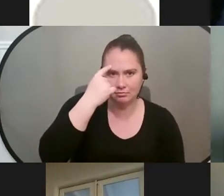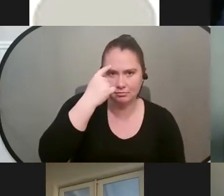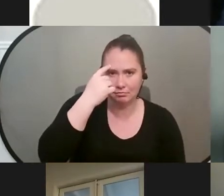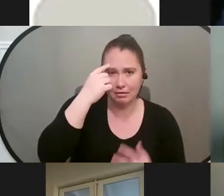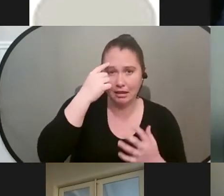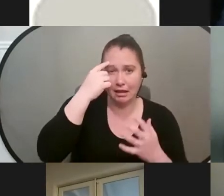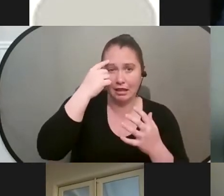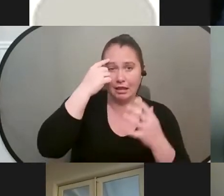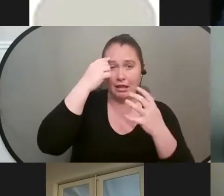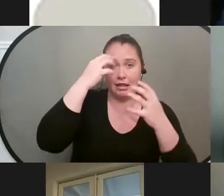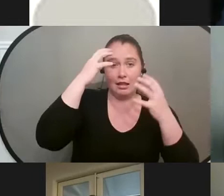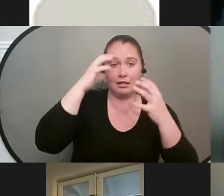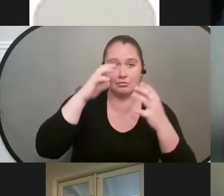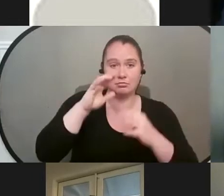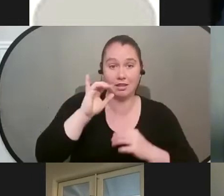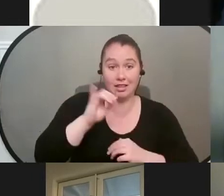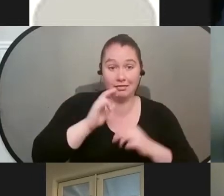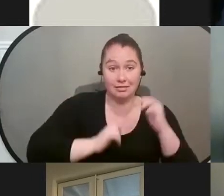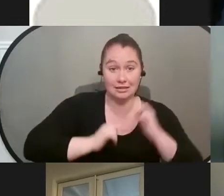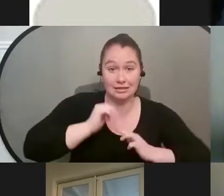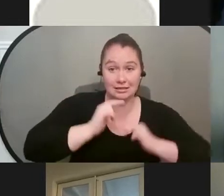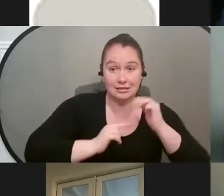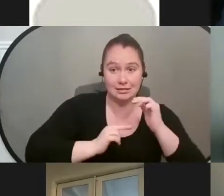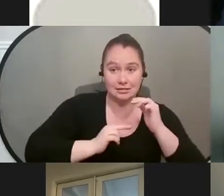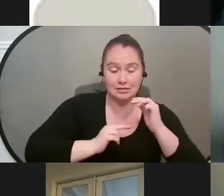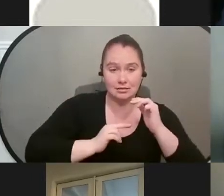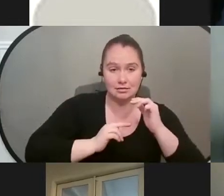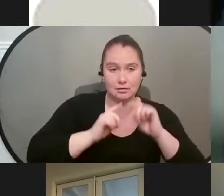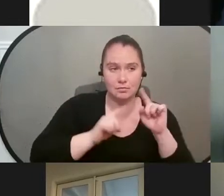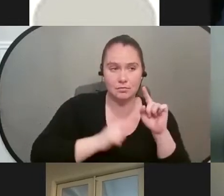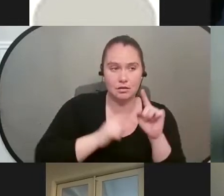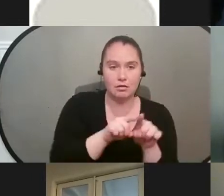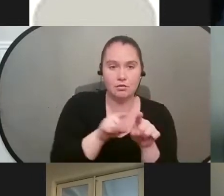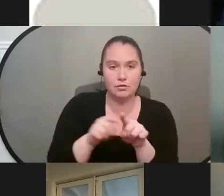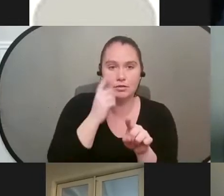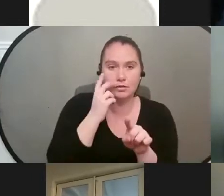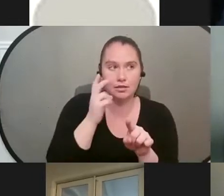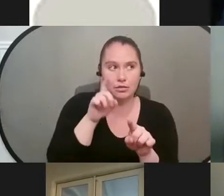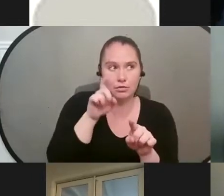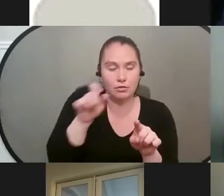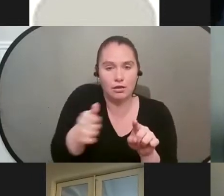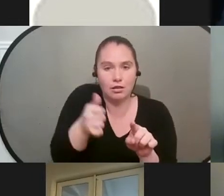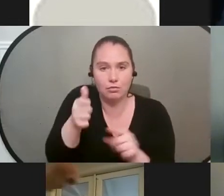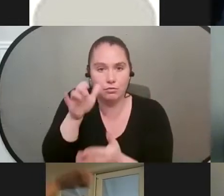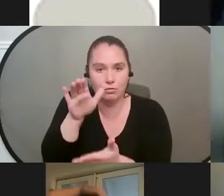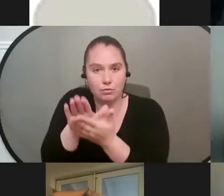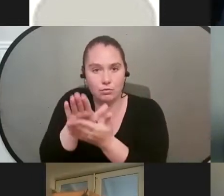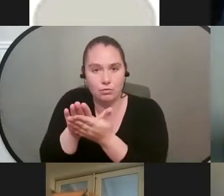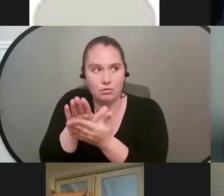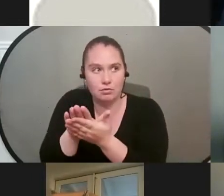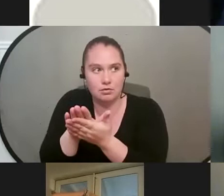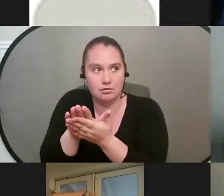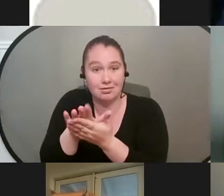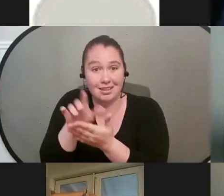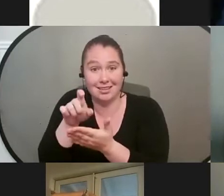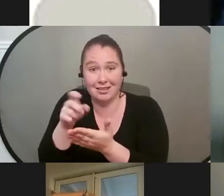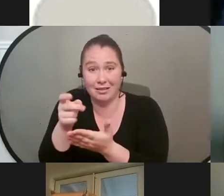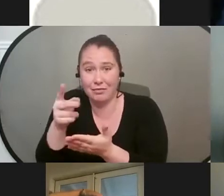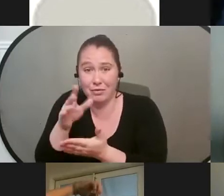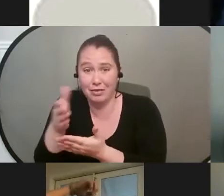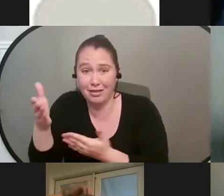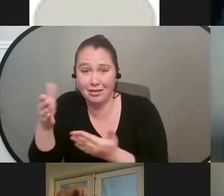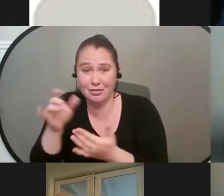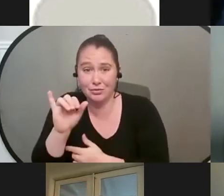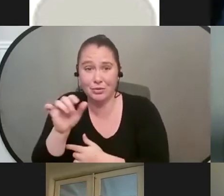we need those facilities, but I also see a need at a few other schools that need a few things as well. Like